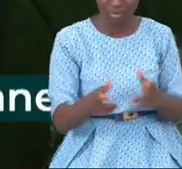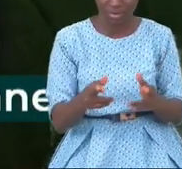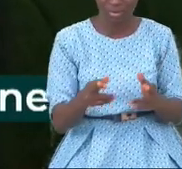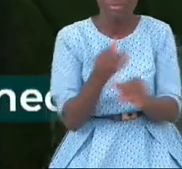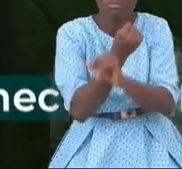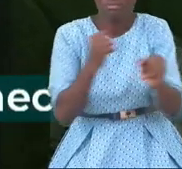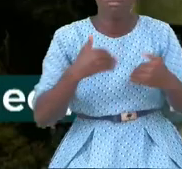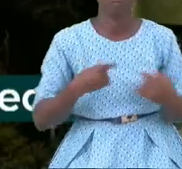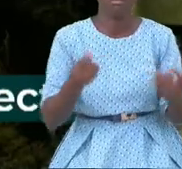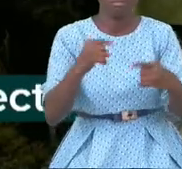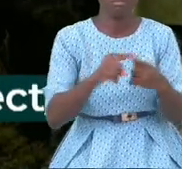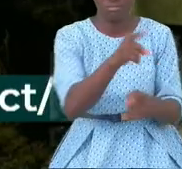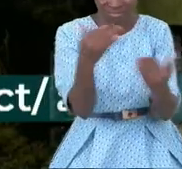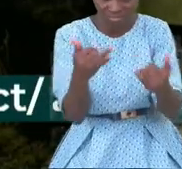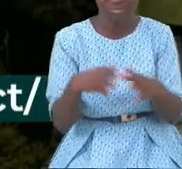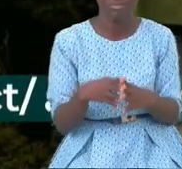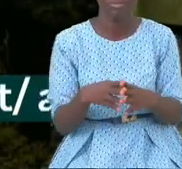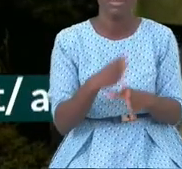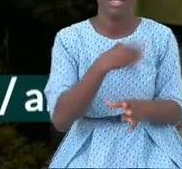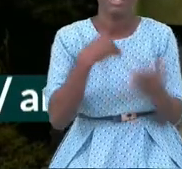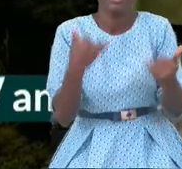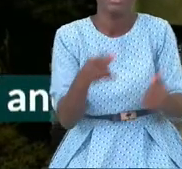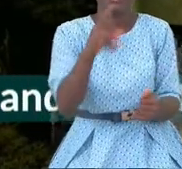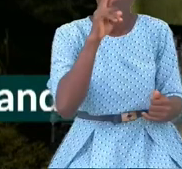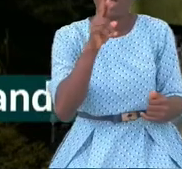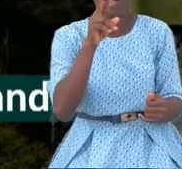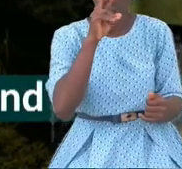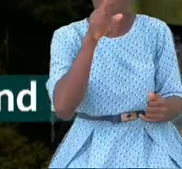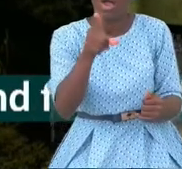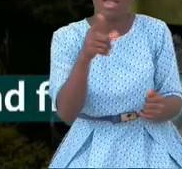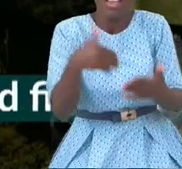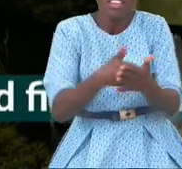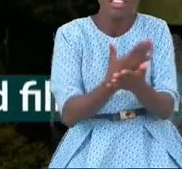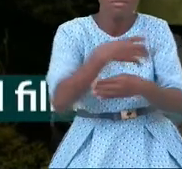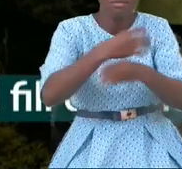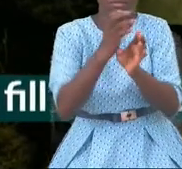Please, we need your details so that we can pray along with you.